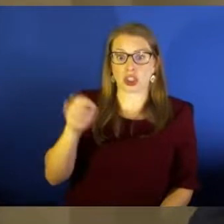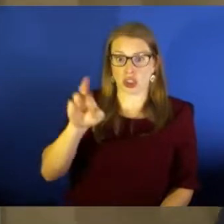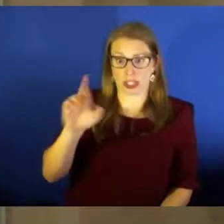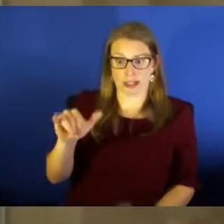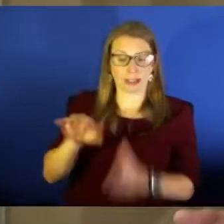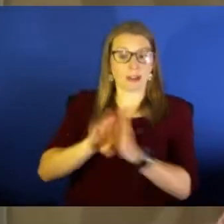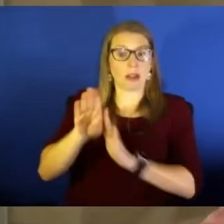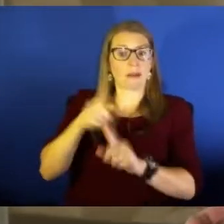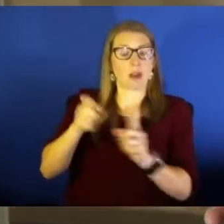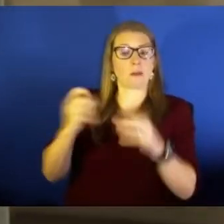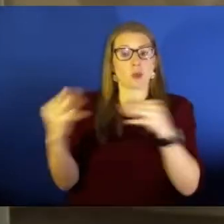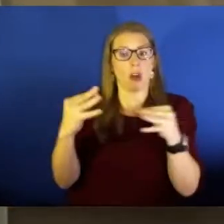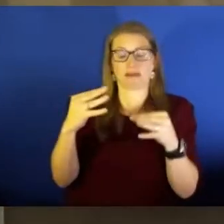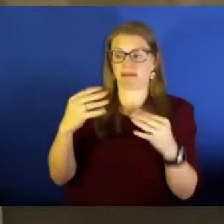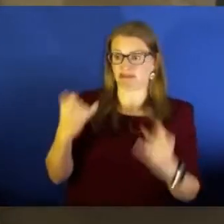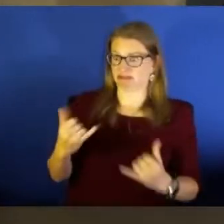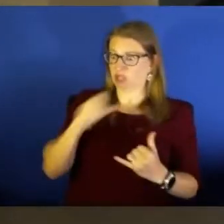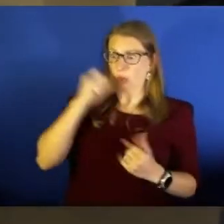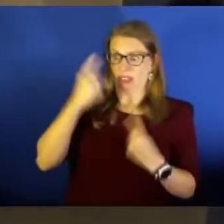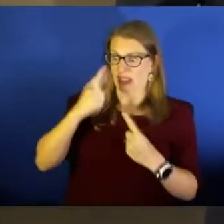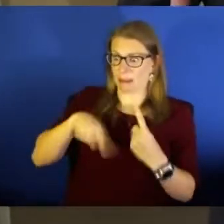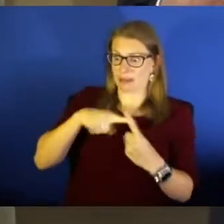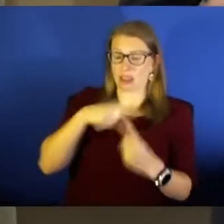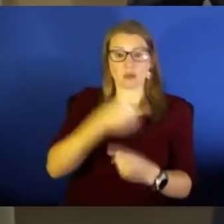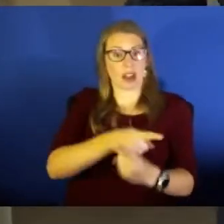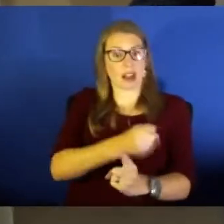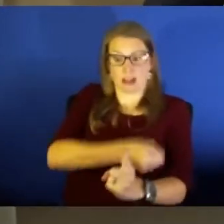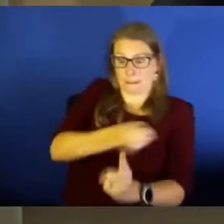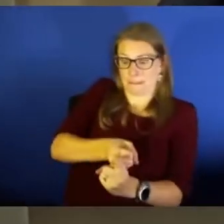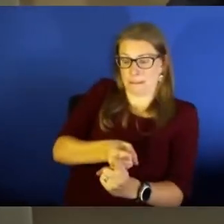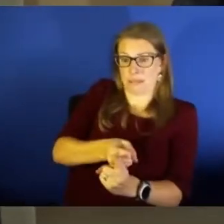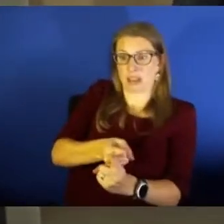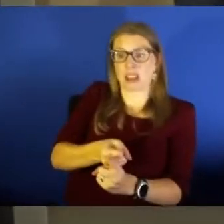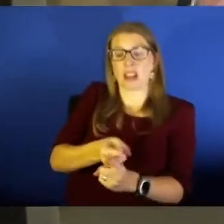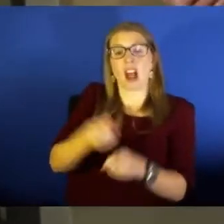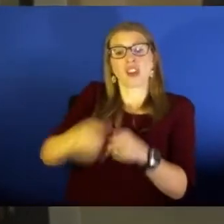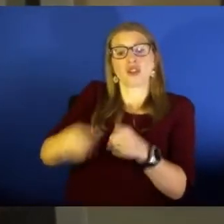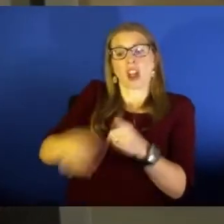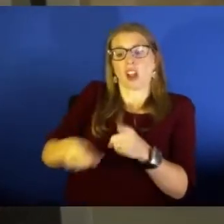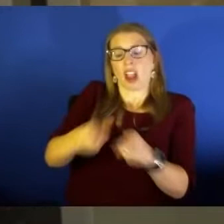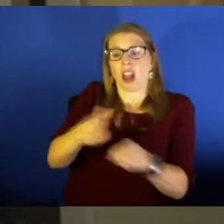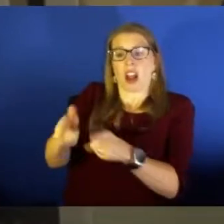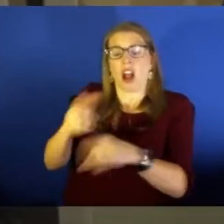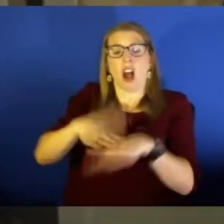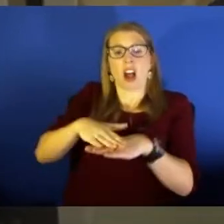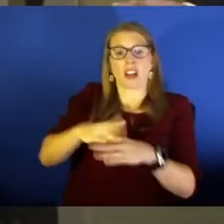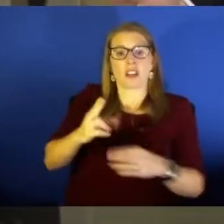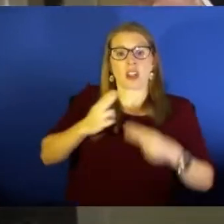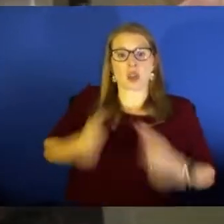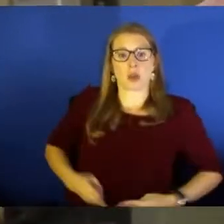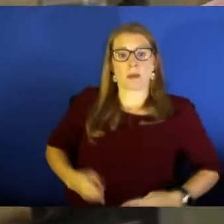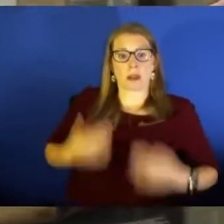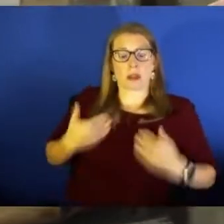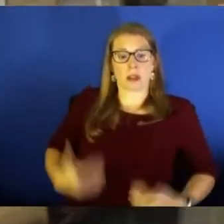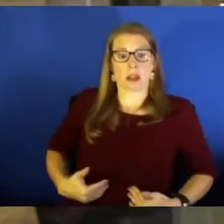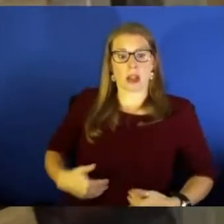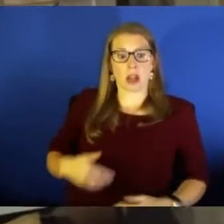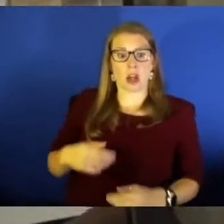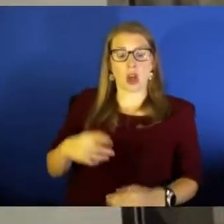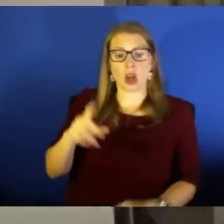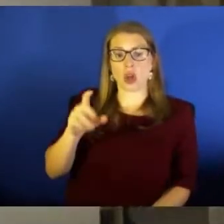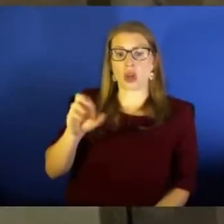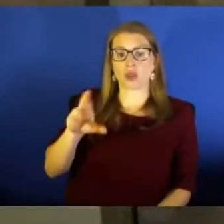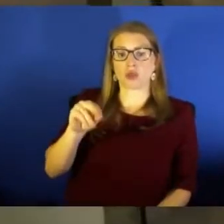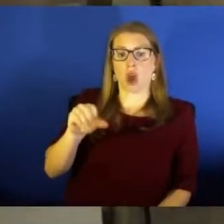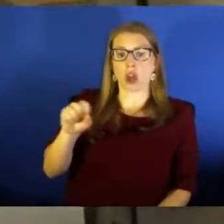And that's right. And of course, the impact of artillery and such on the human body led then to the development of prostheses. And so